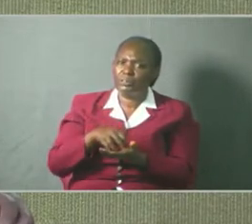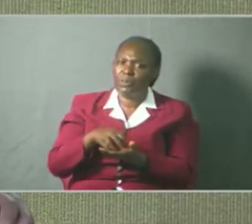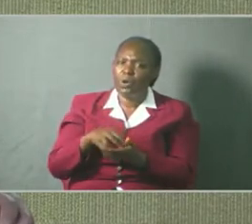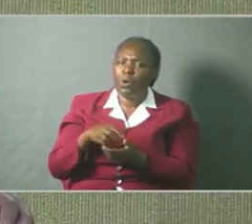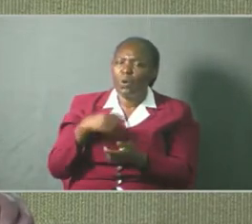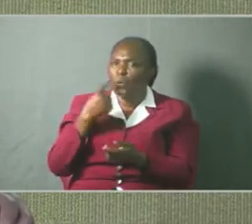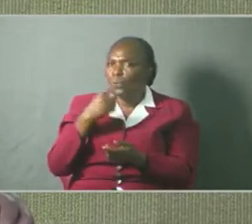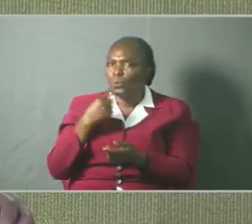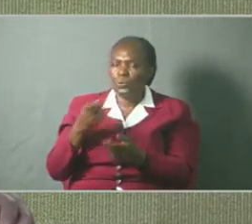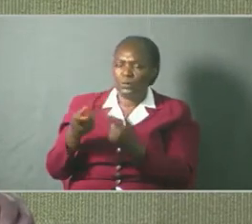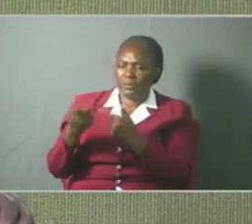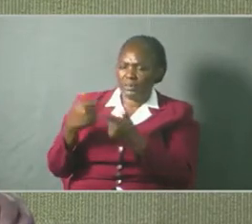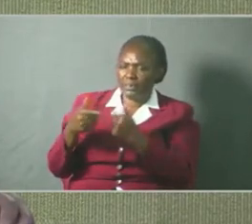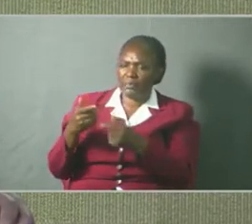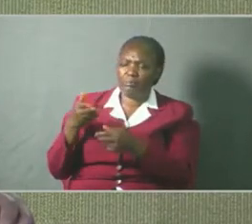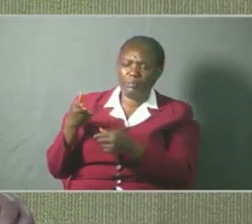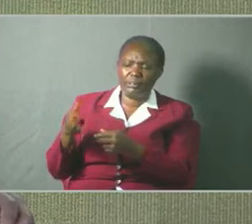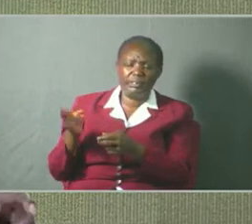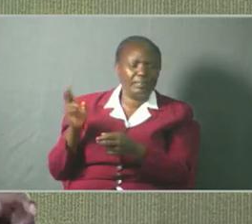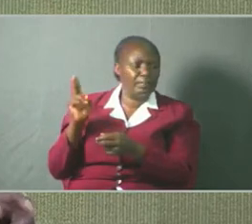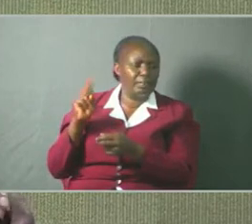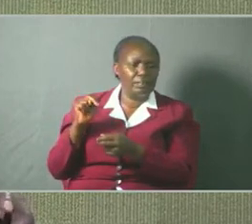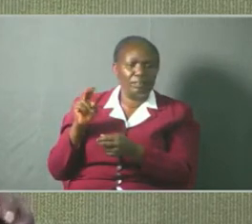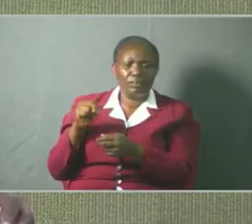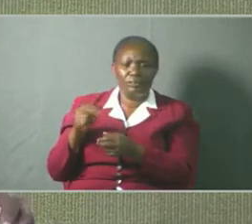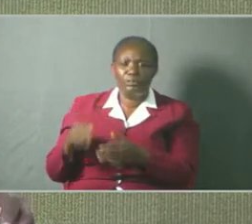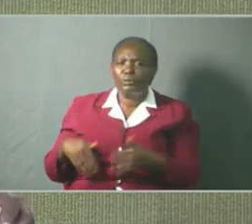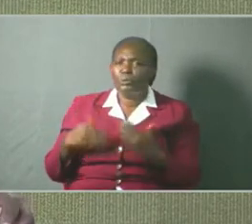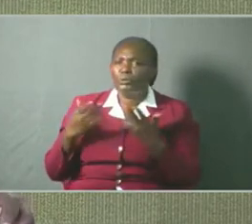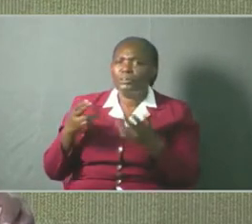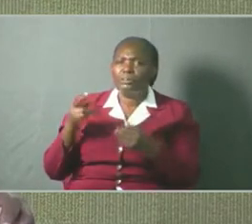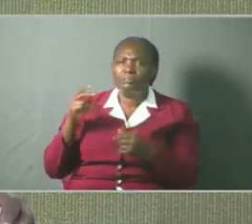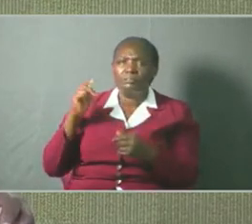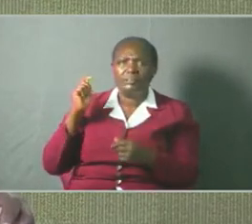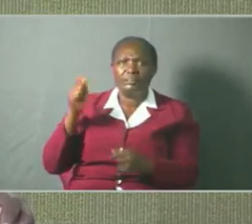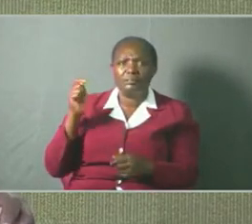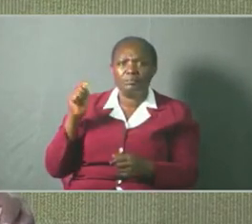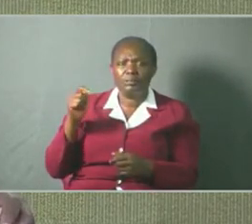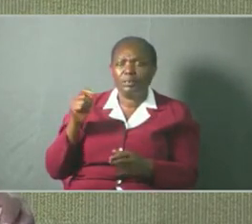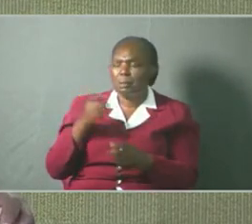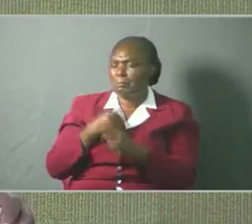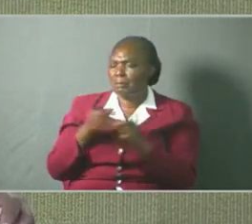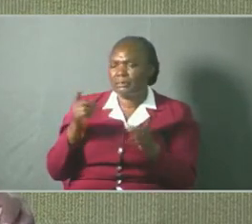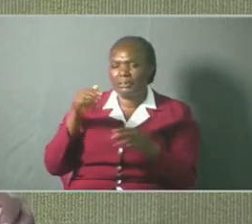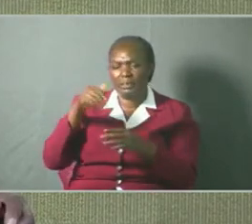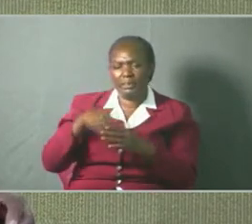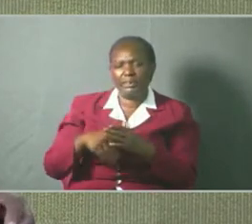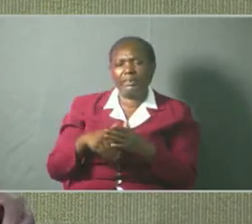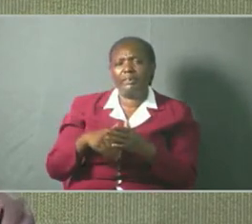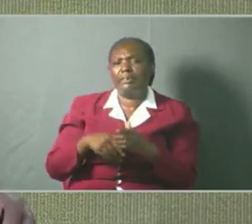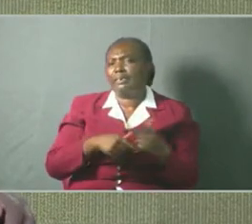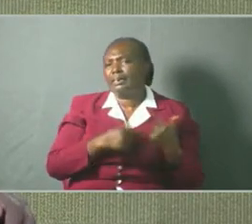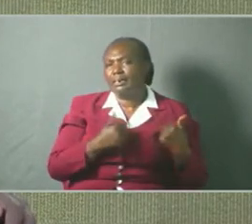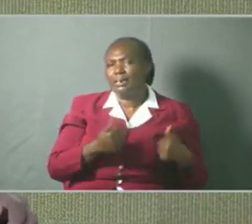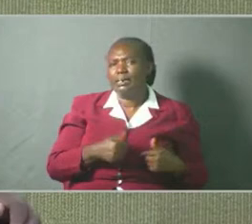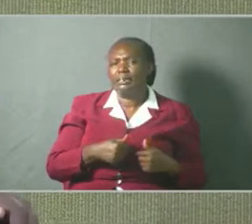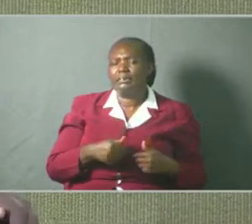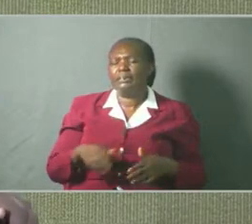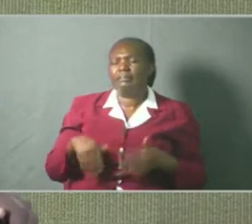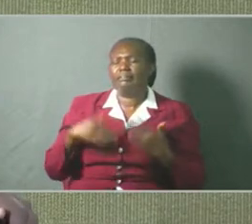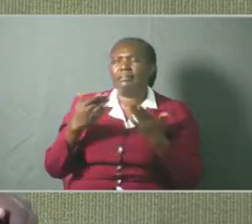front and give testimony, but deep inside, they're giving testimony of your